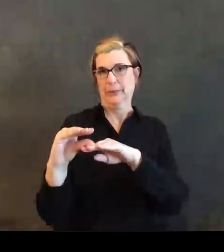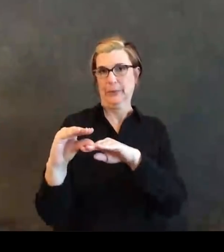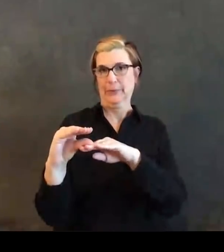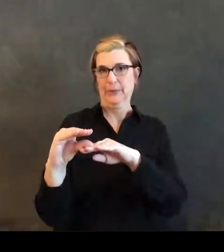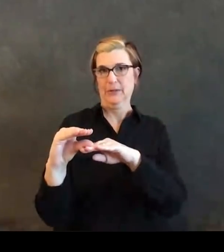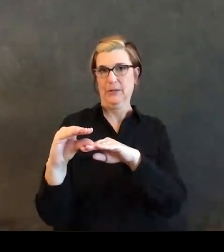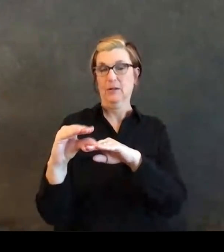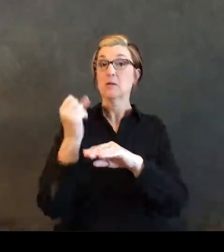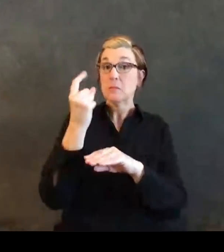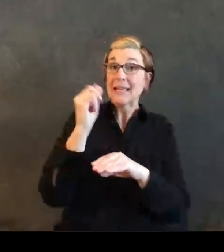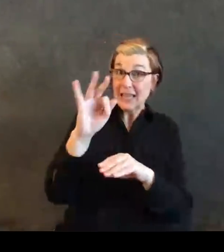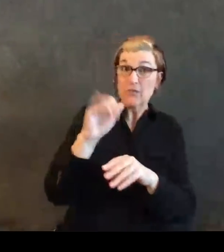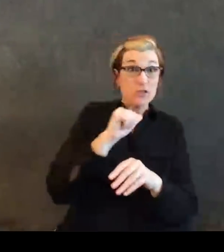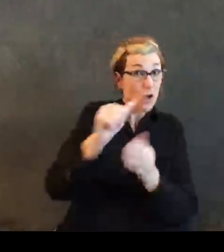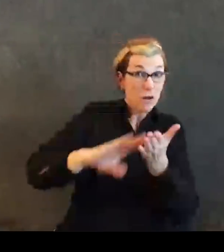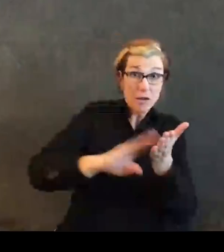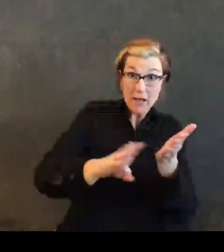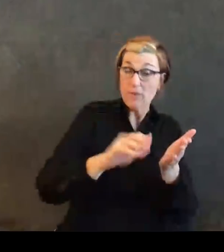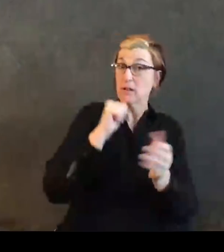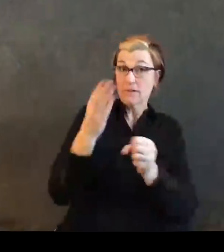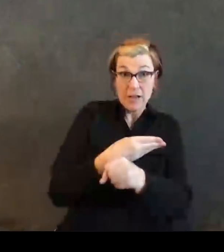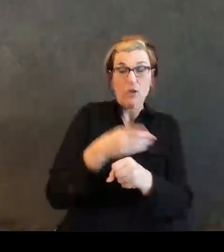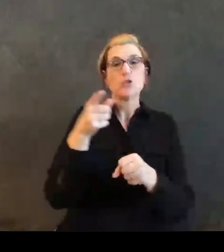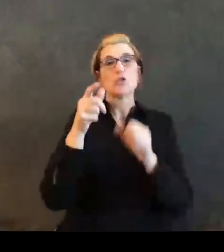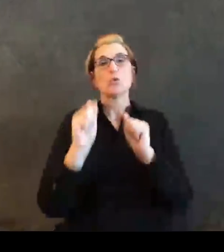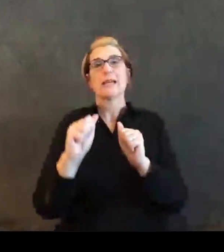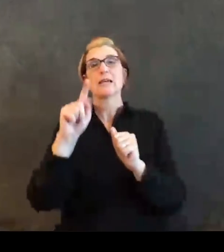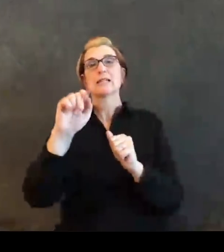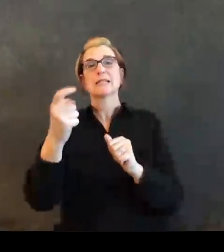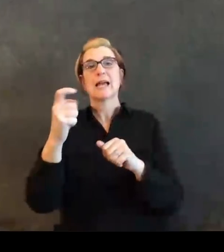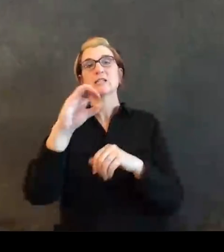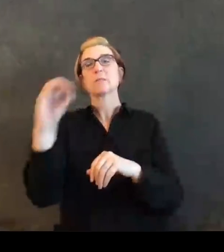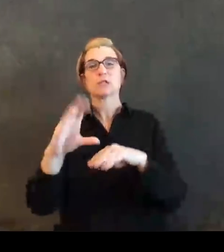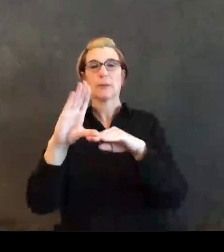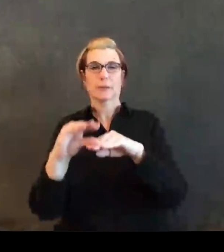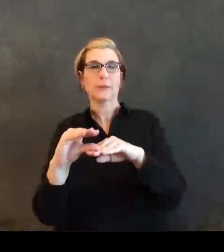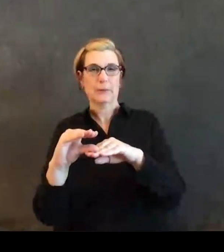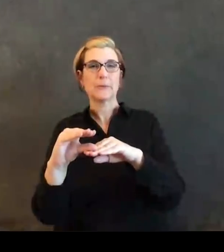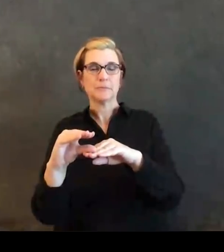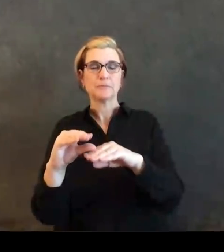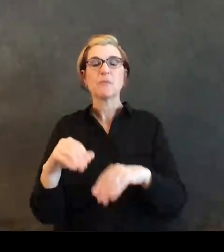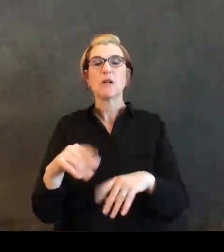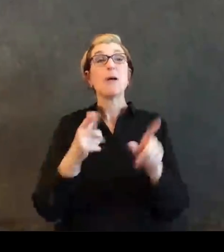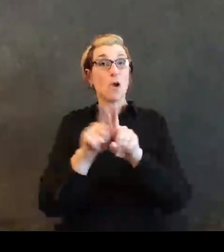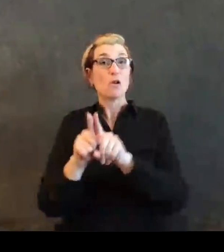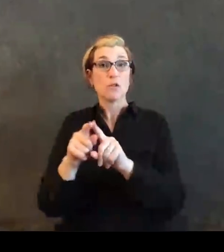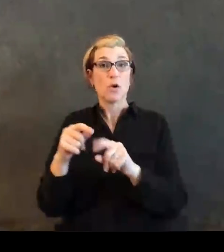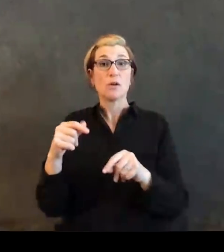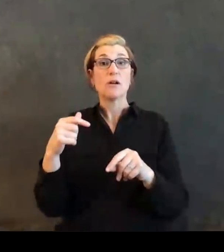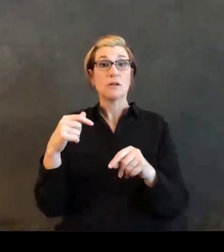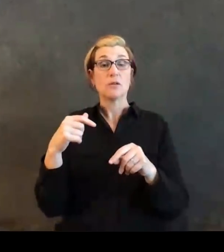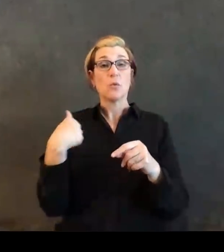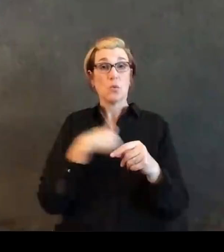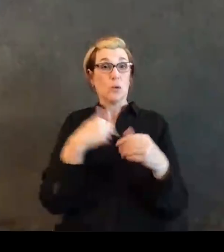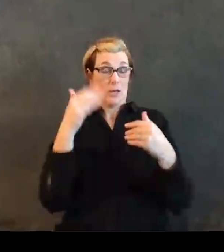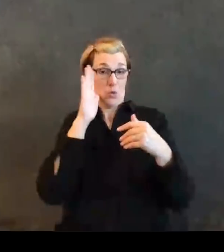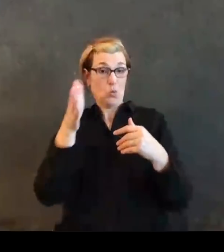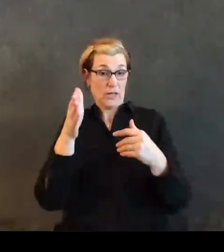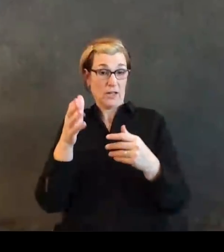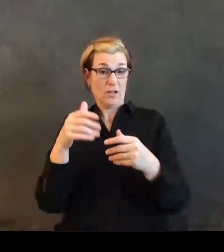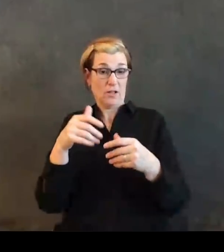have enhanced unemployment insurance for people who don't fit into these two programs that will be administered through the states. We